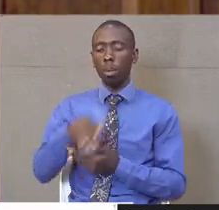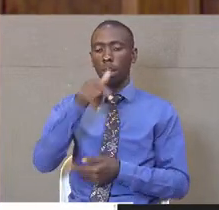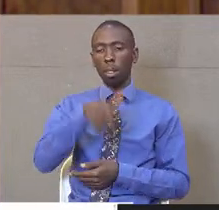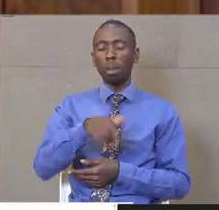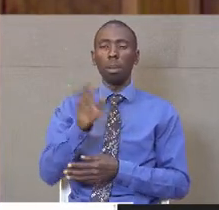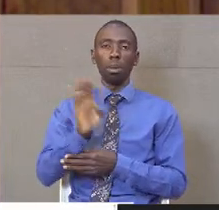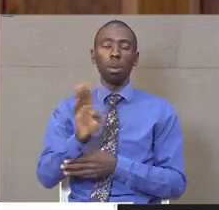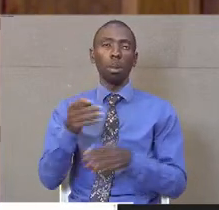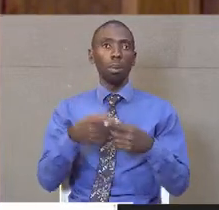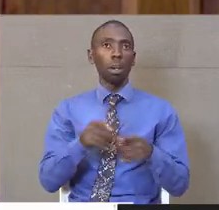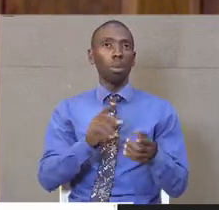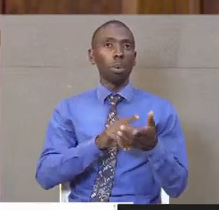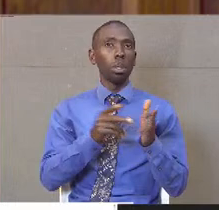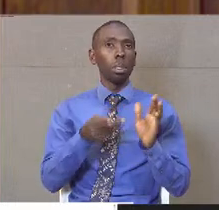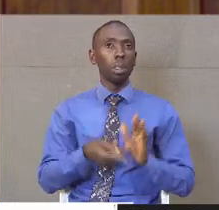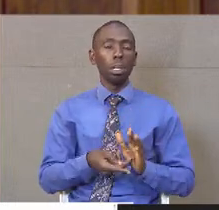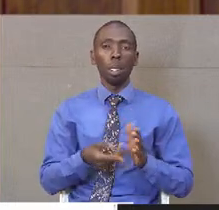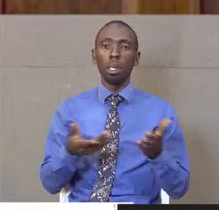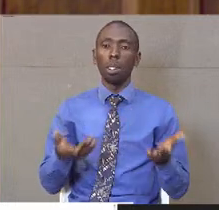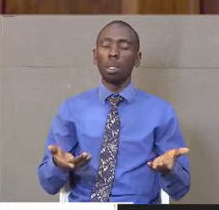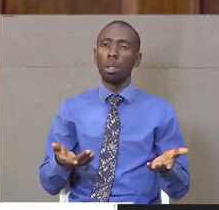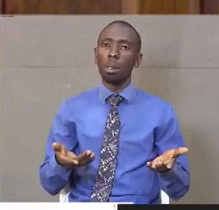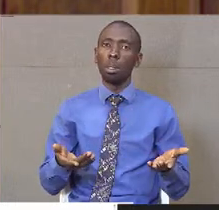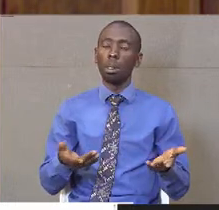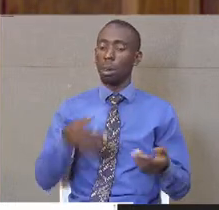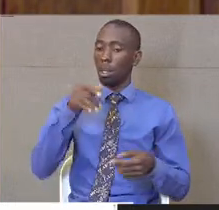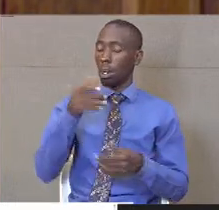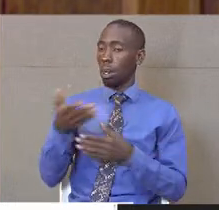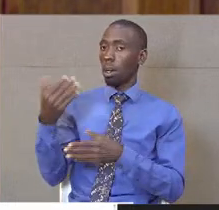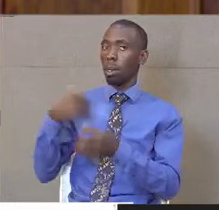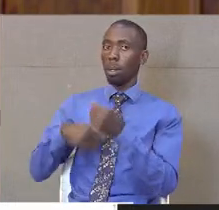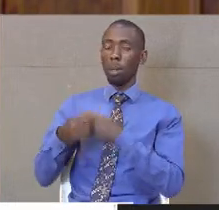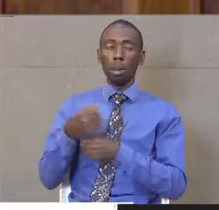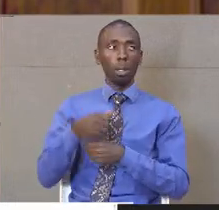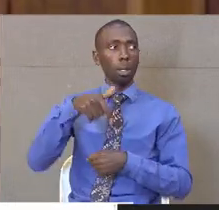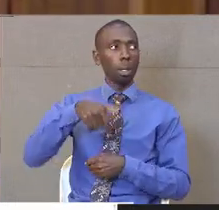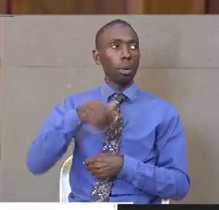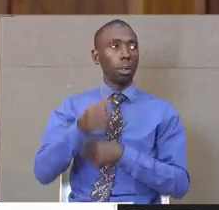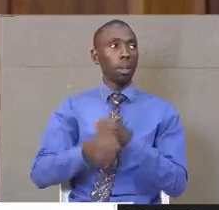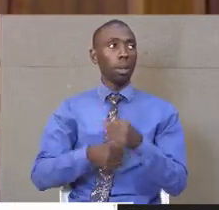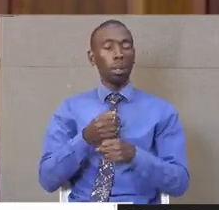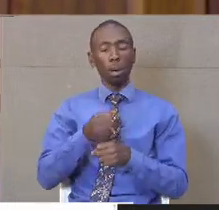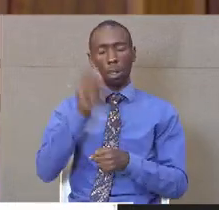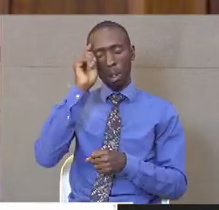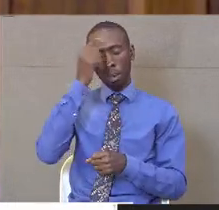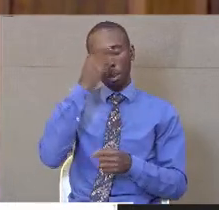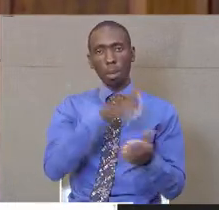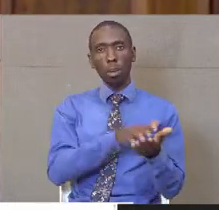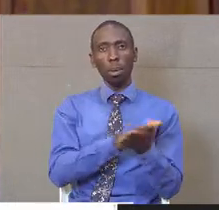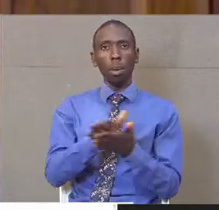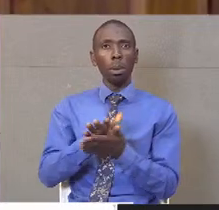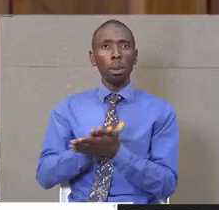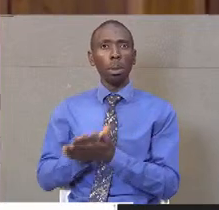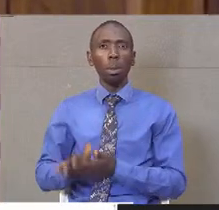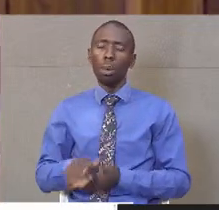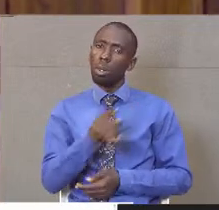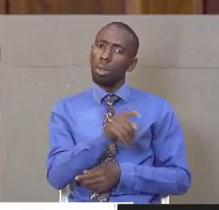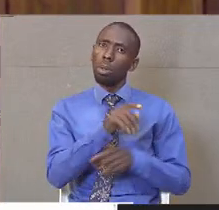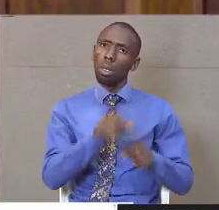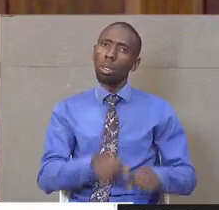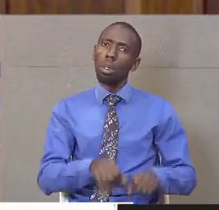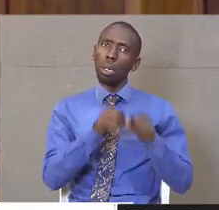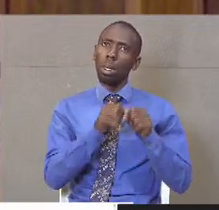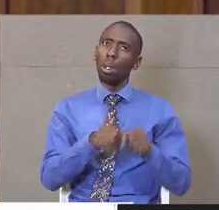the project has stalled for the last 7 years. Government injected 7 billion. There is a balance since you're a